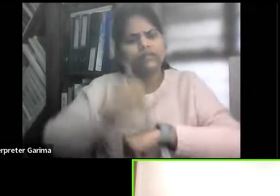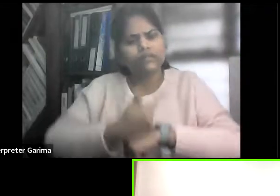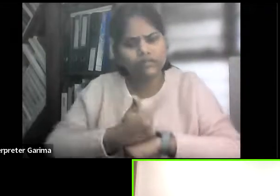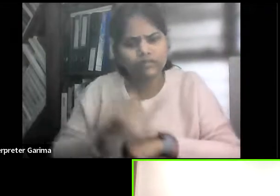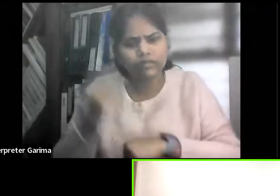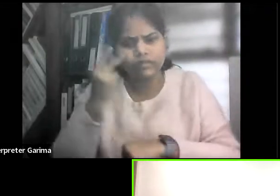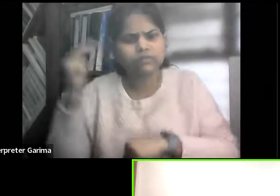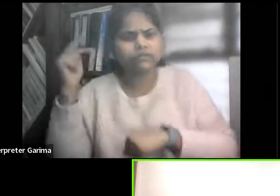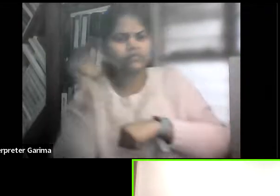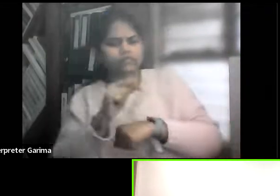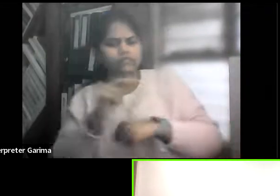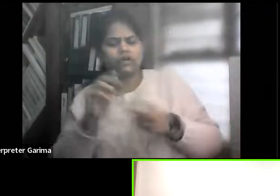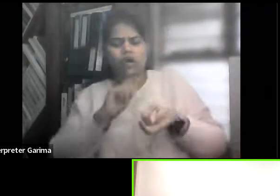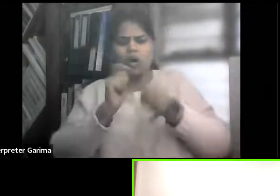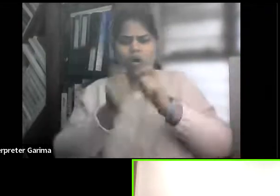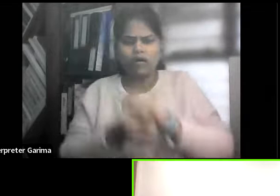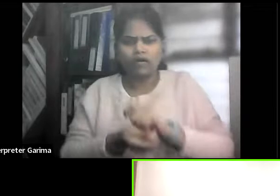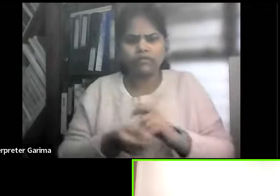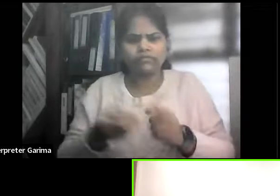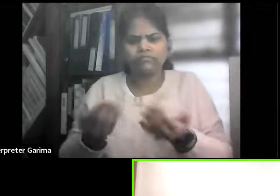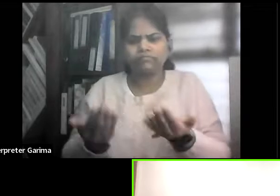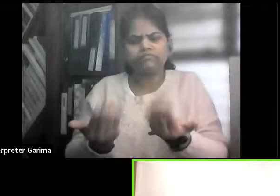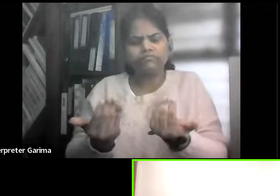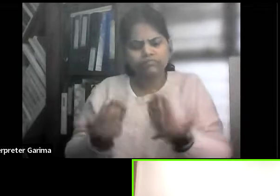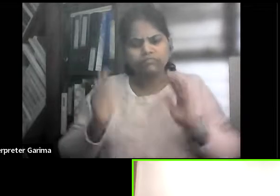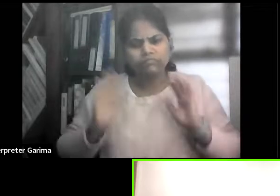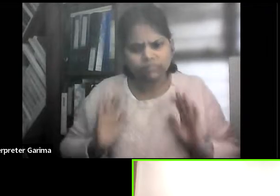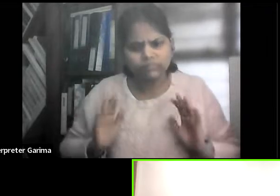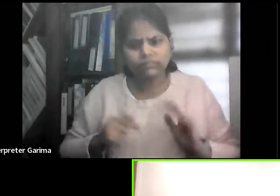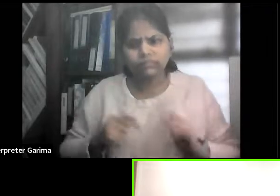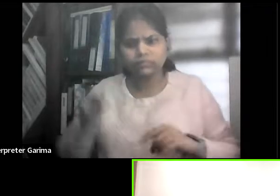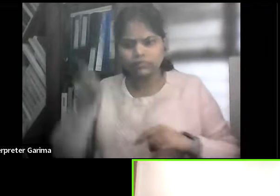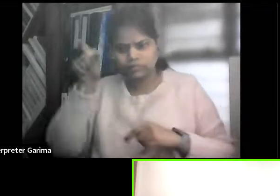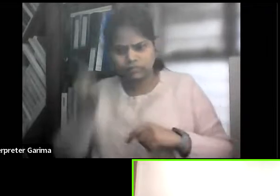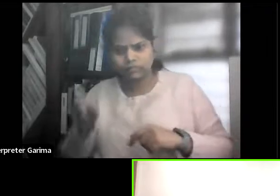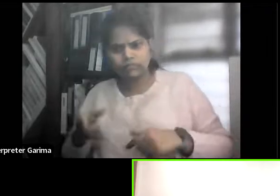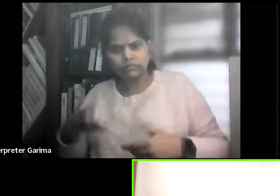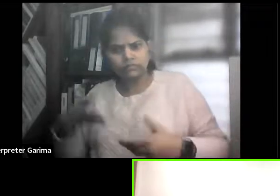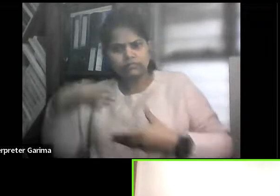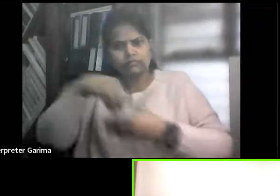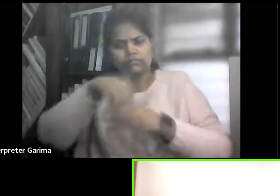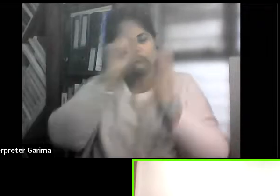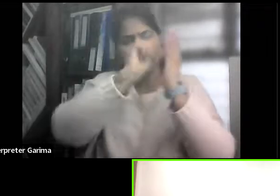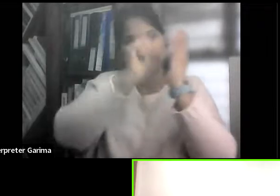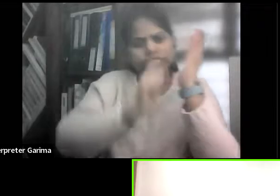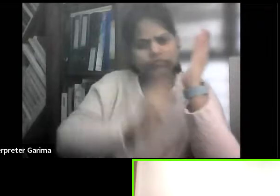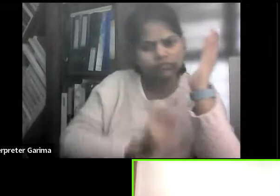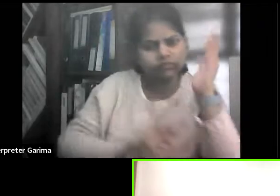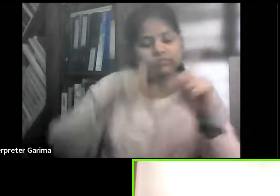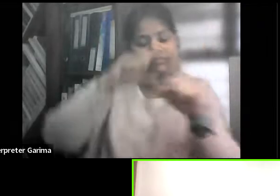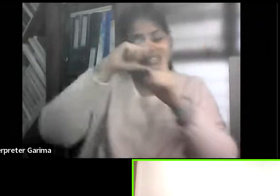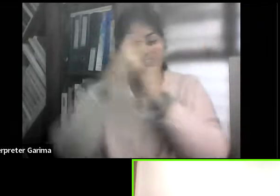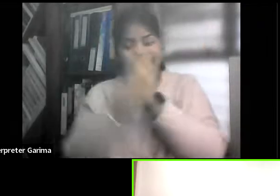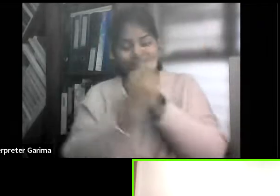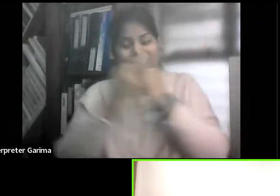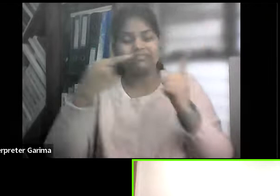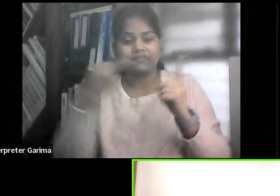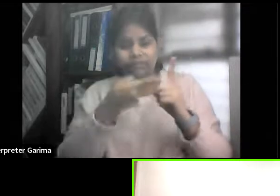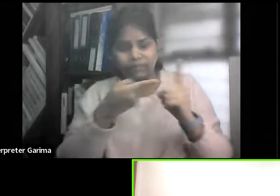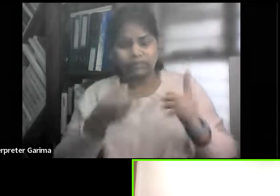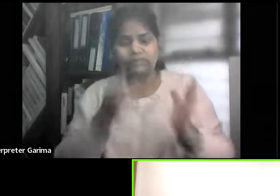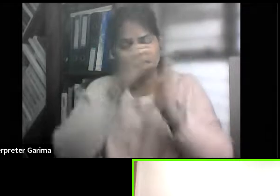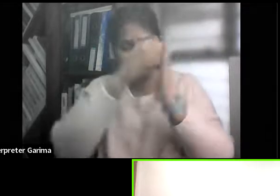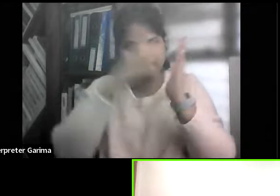of alternate presences that could possibly participate in the writing of the cultural narrative. Anne Albright, in her work